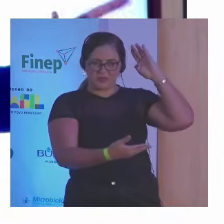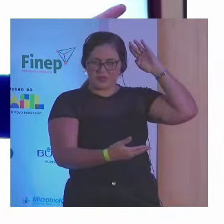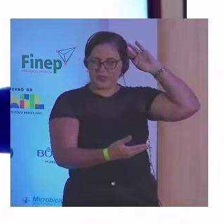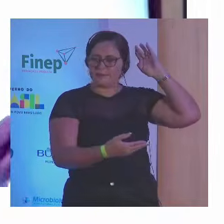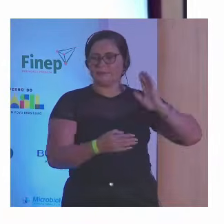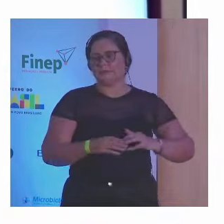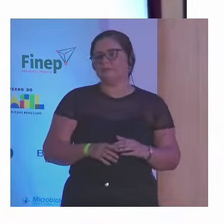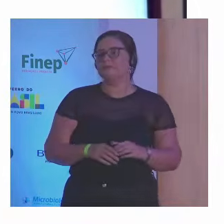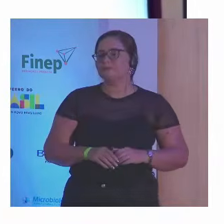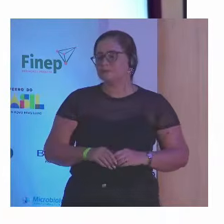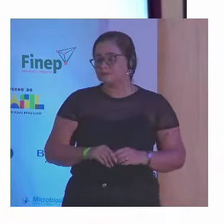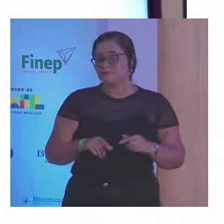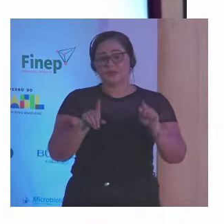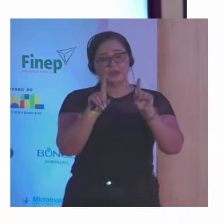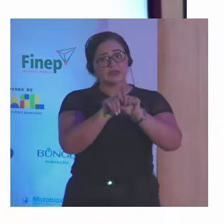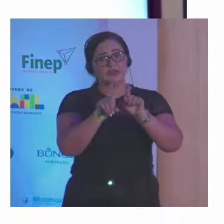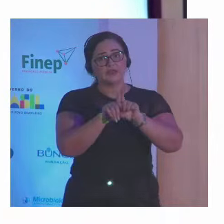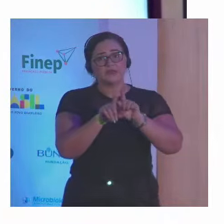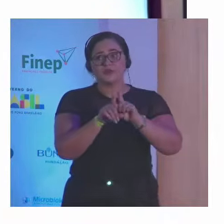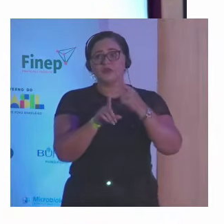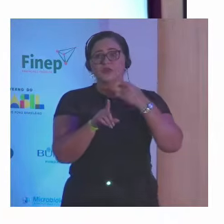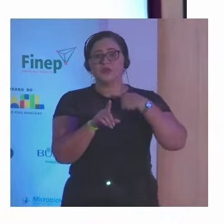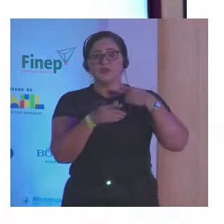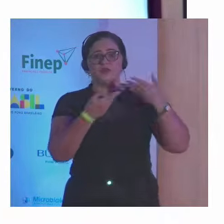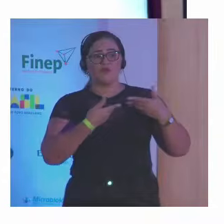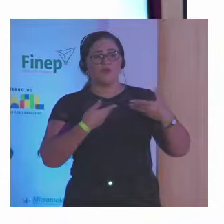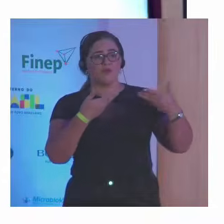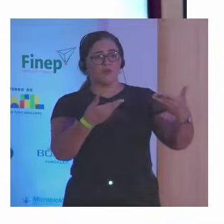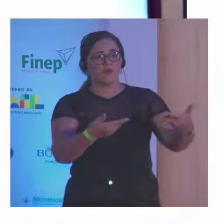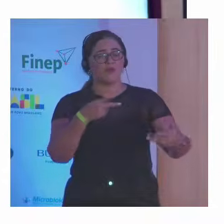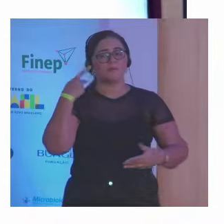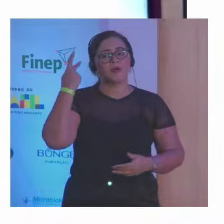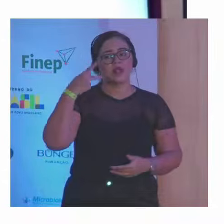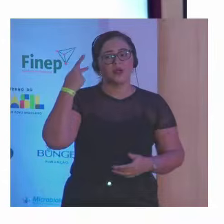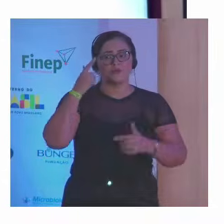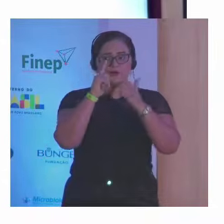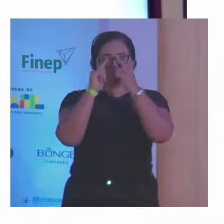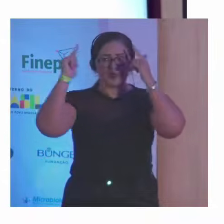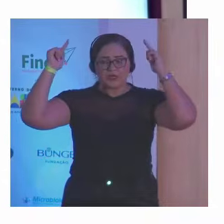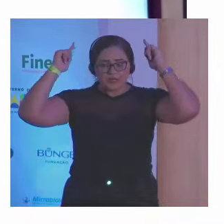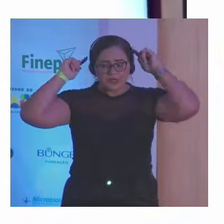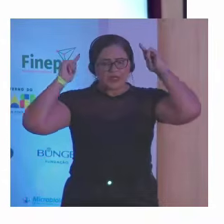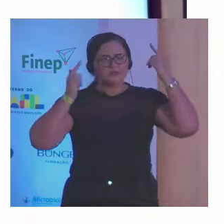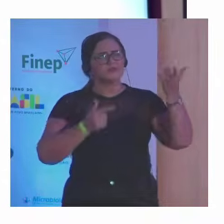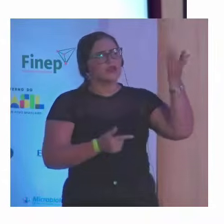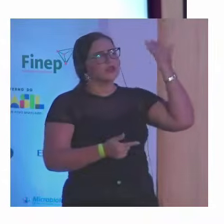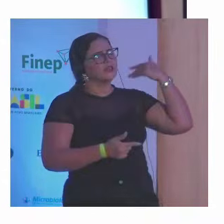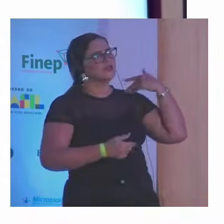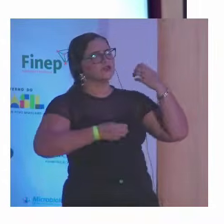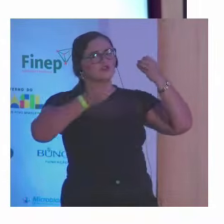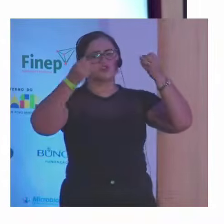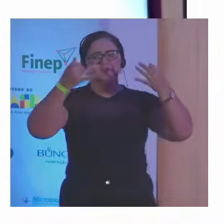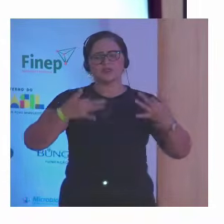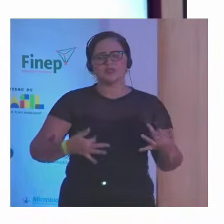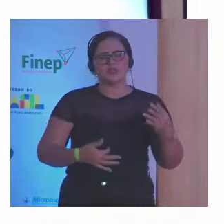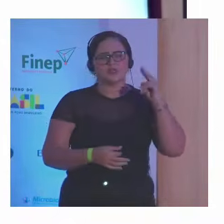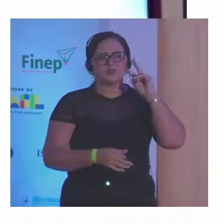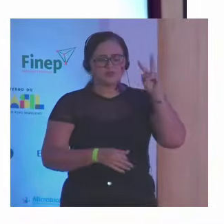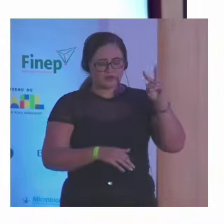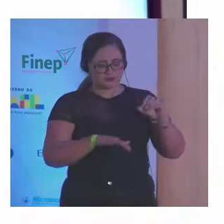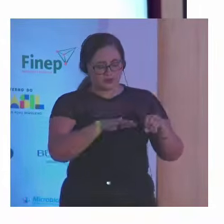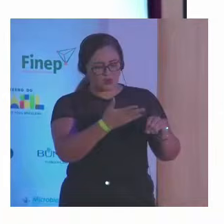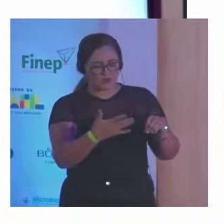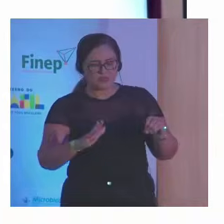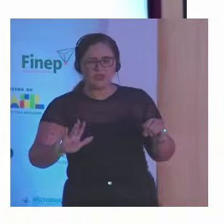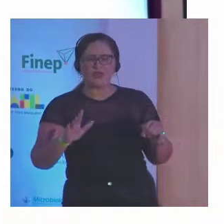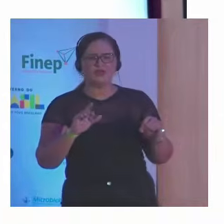And also that I was invited by the Greek Parliament some times ago to explain the ocean prediction, what we are doing, and